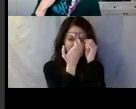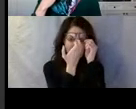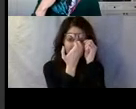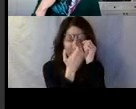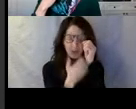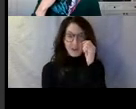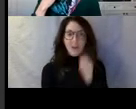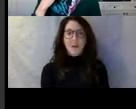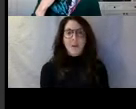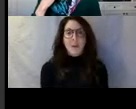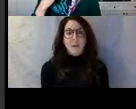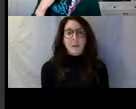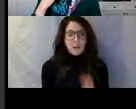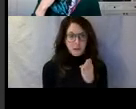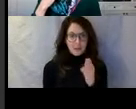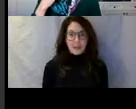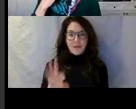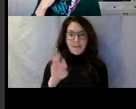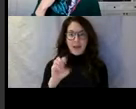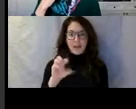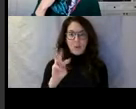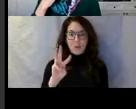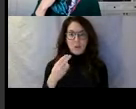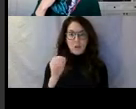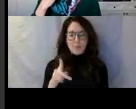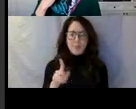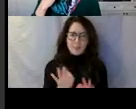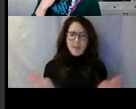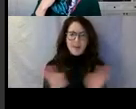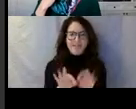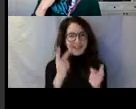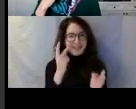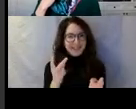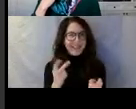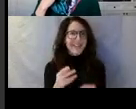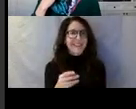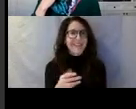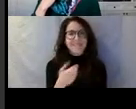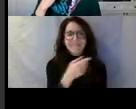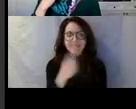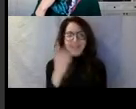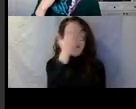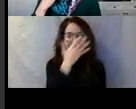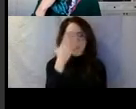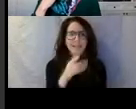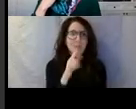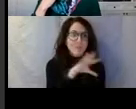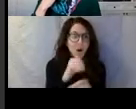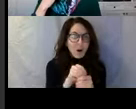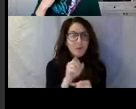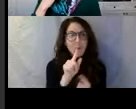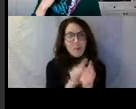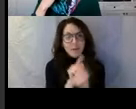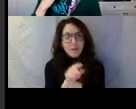The This Gen Fellowship is pretty important. You can kind of see all the folks that have already either been mentored or involved in the program there.